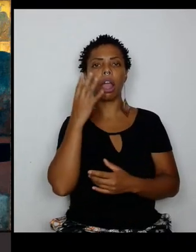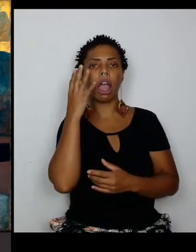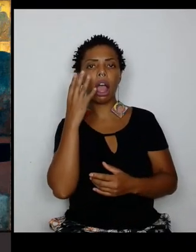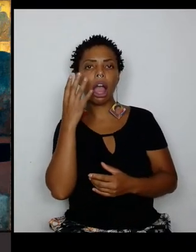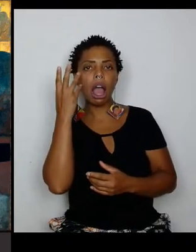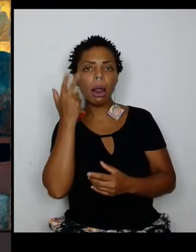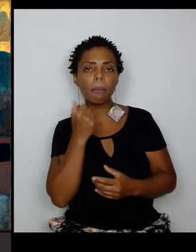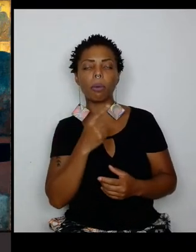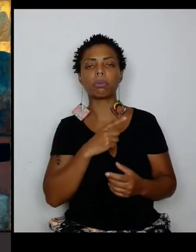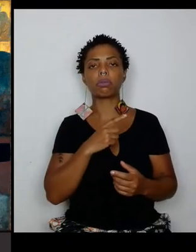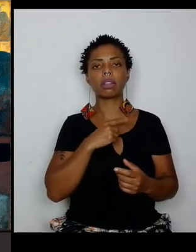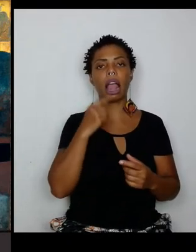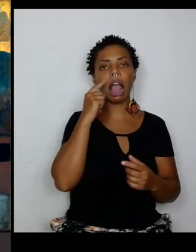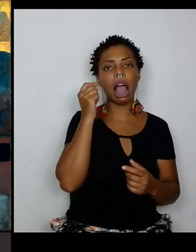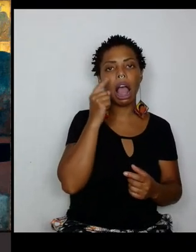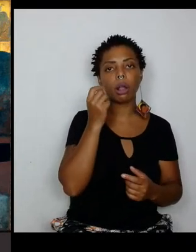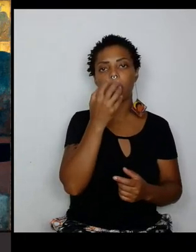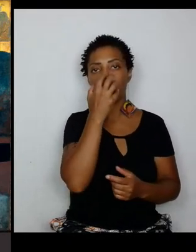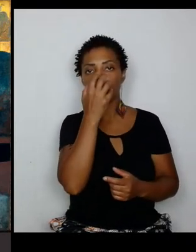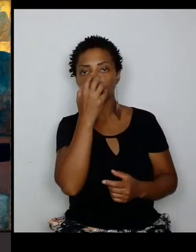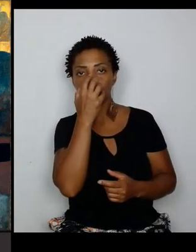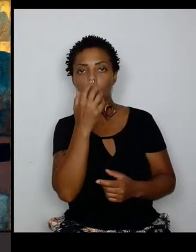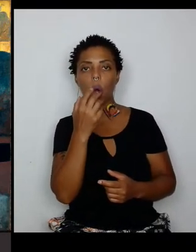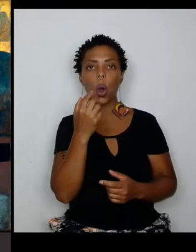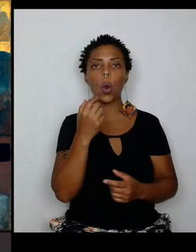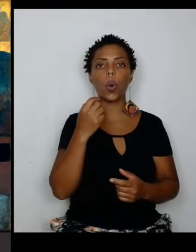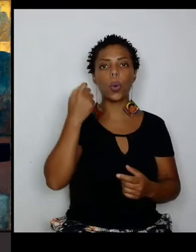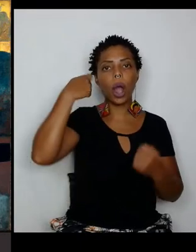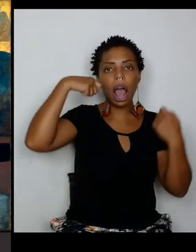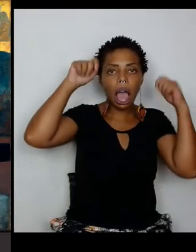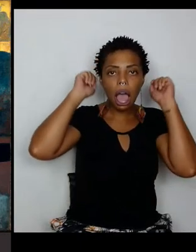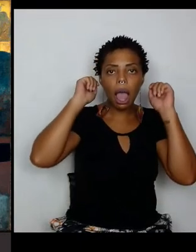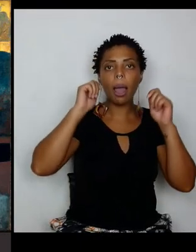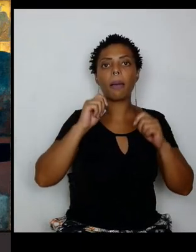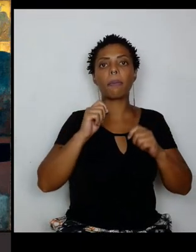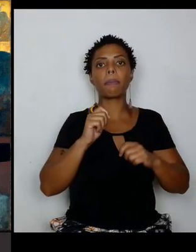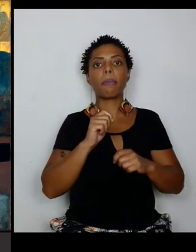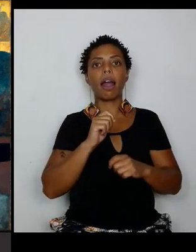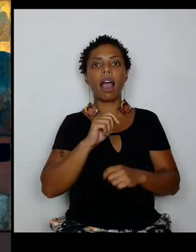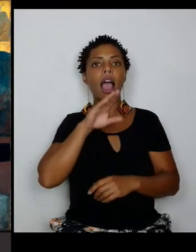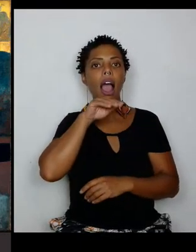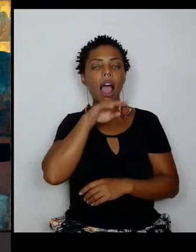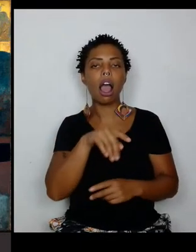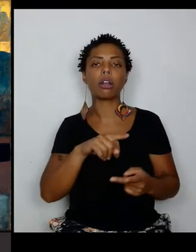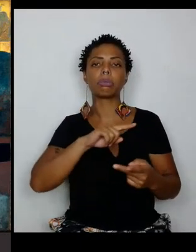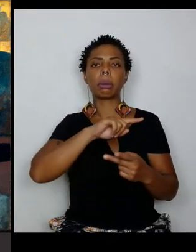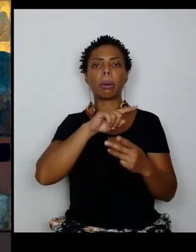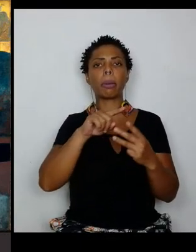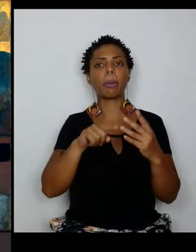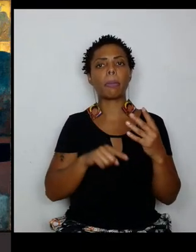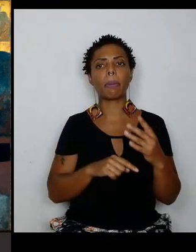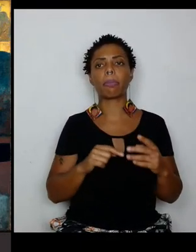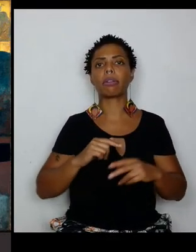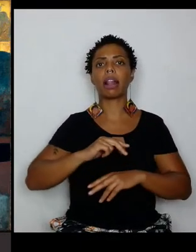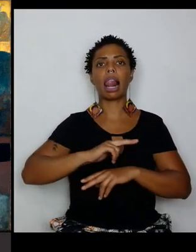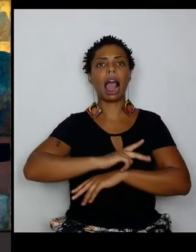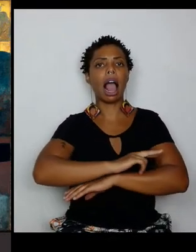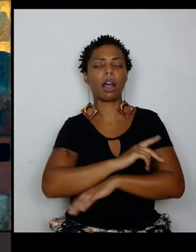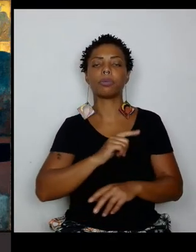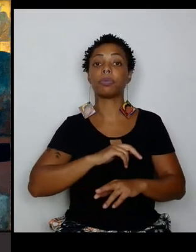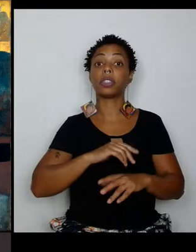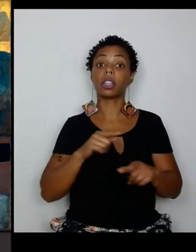left has a lizard in its talons equally confusing are the depictions of age and gender the women are young and old dressed and